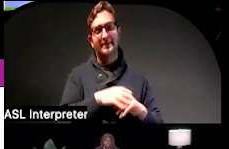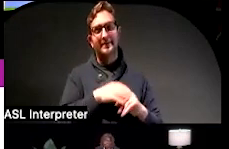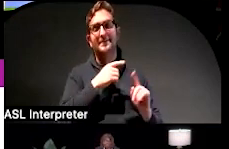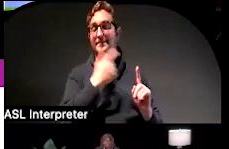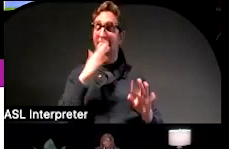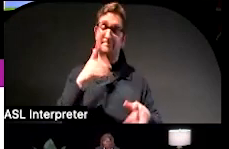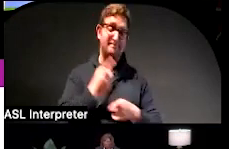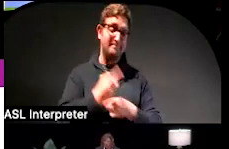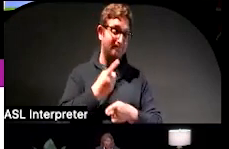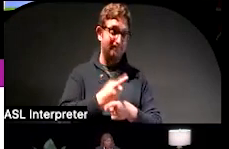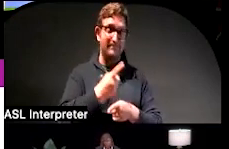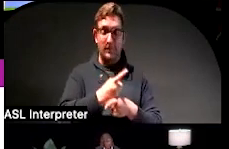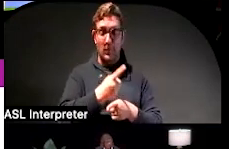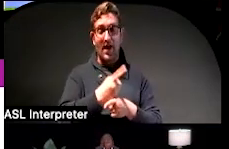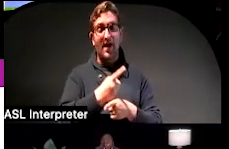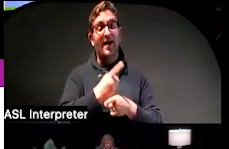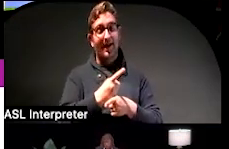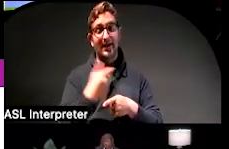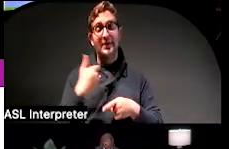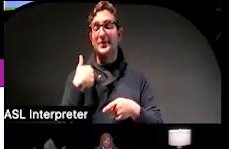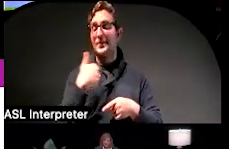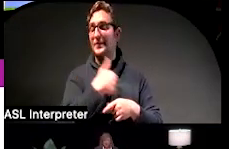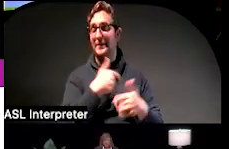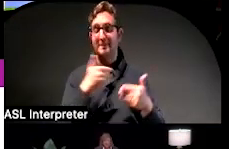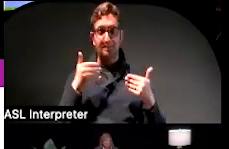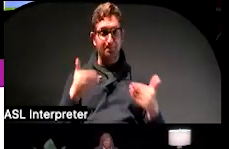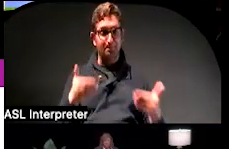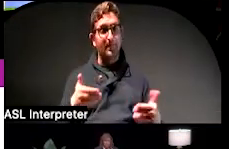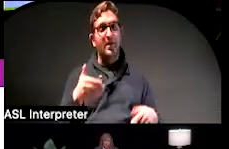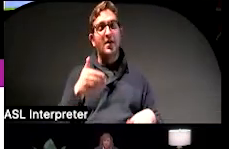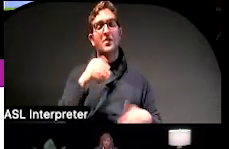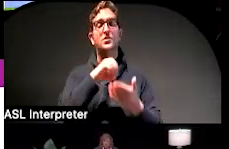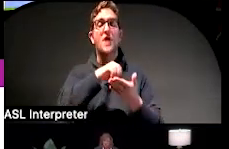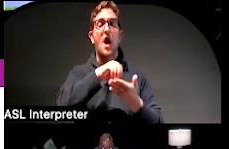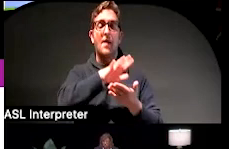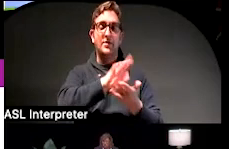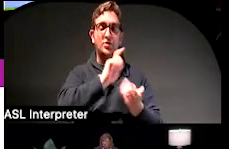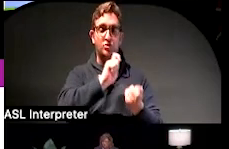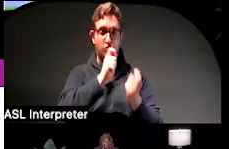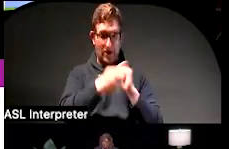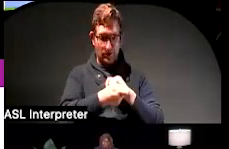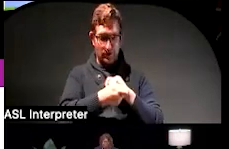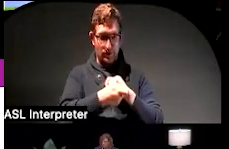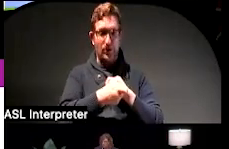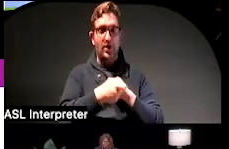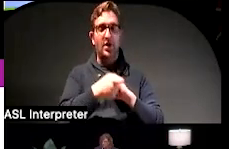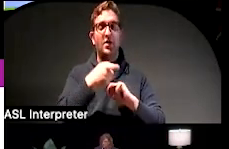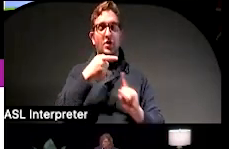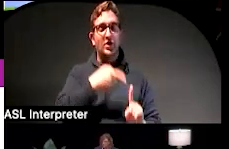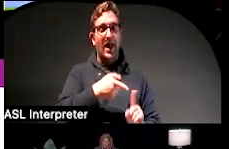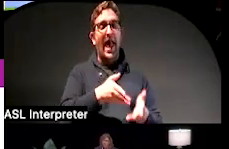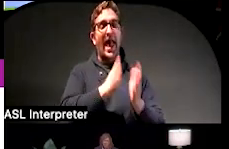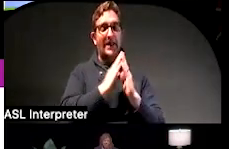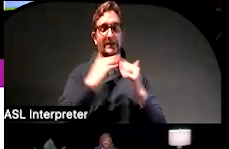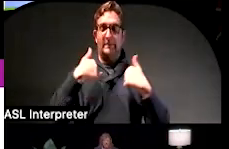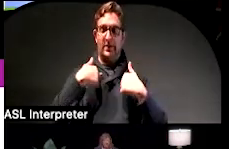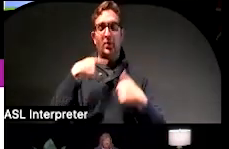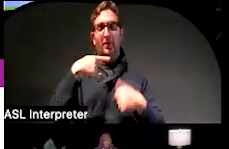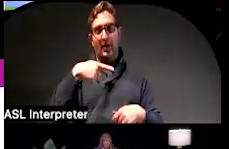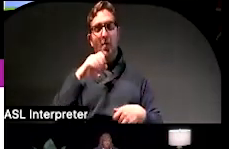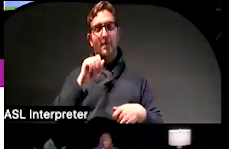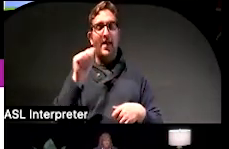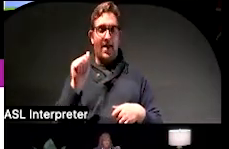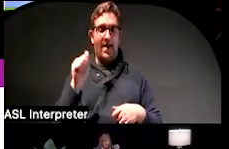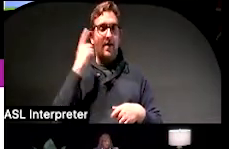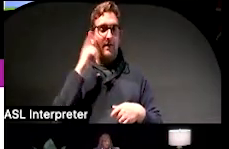right. We went, had the documents changed. She asked me to be her power of attorney of healthcare. Now, I will